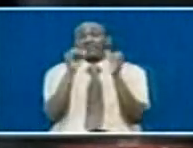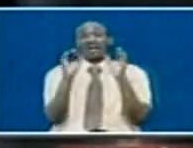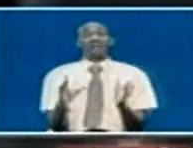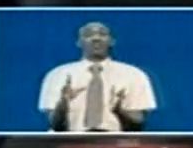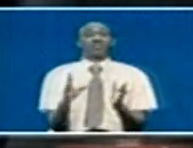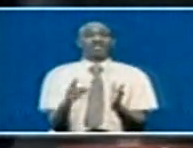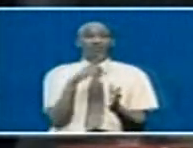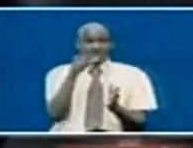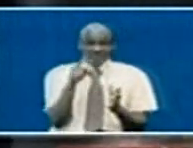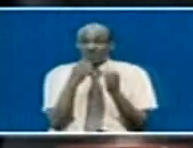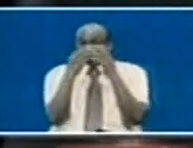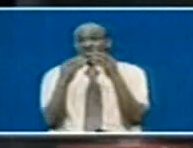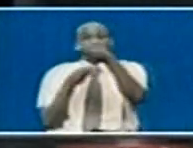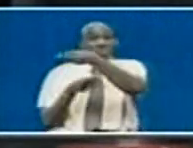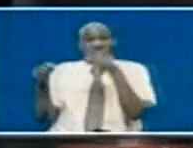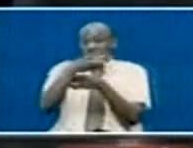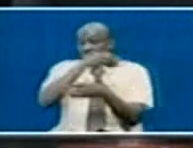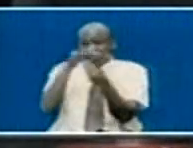They don't exchange information.